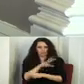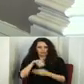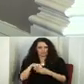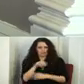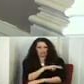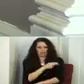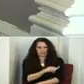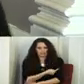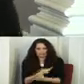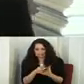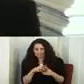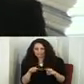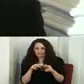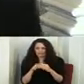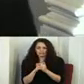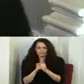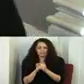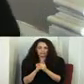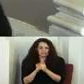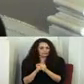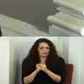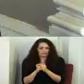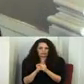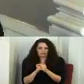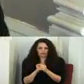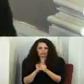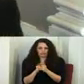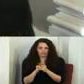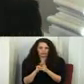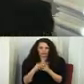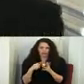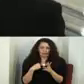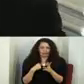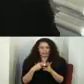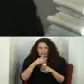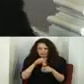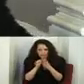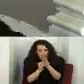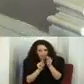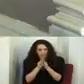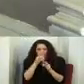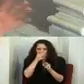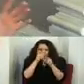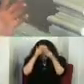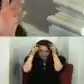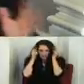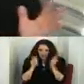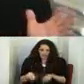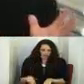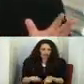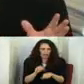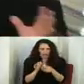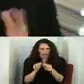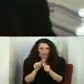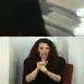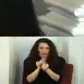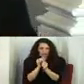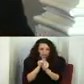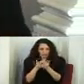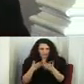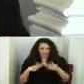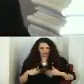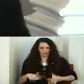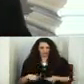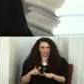there. I was the one who had double-gowned, double-bootied, hats, mitts, gloves, you name it, everything. You're not allowed to go anywhere near